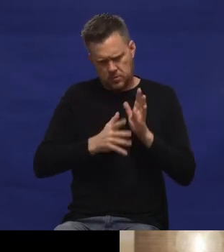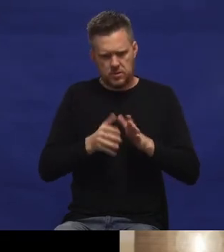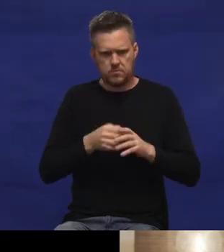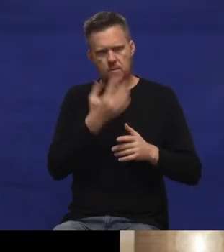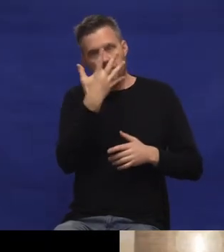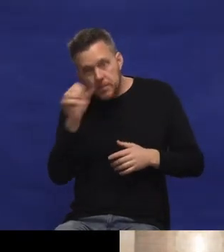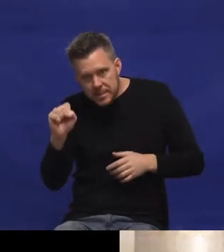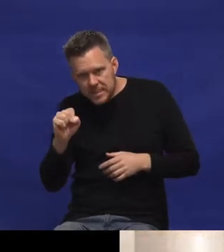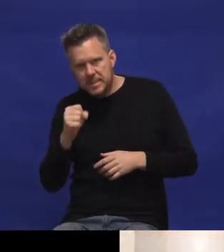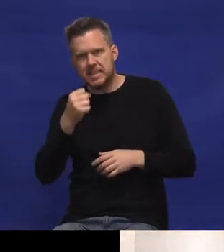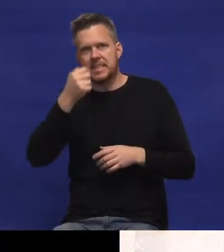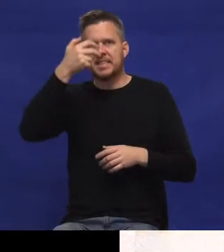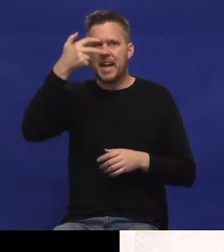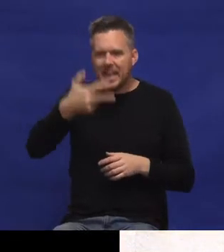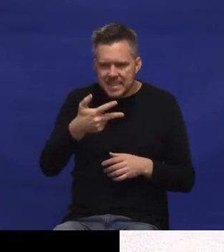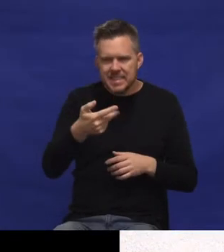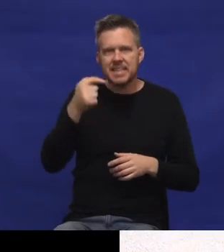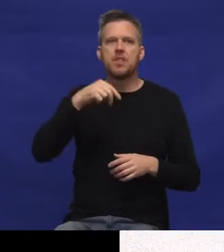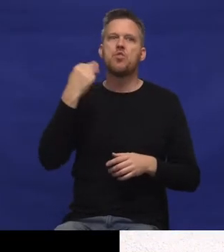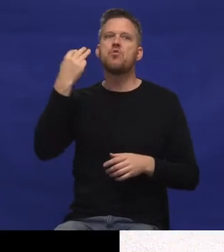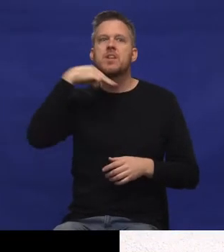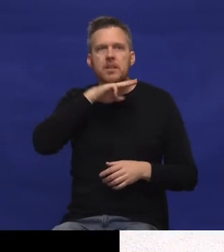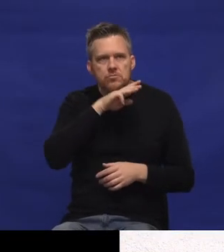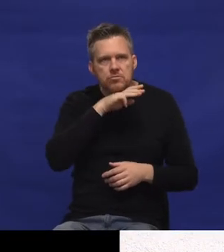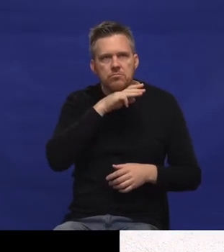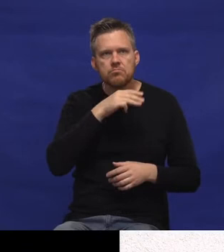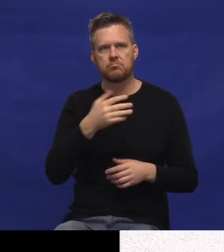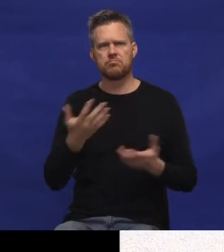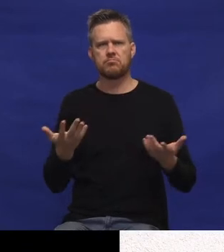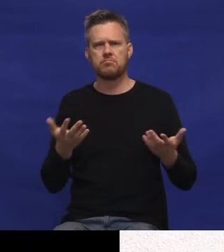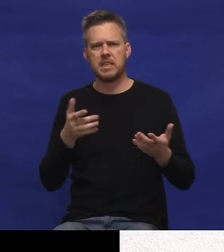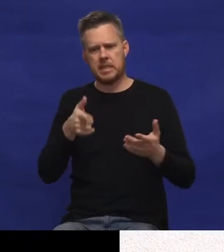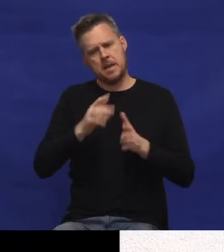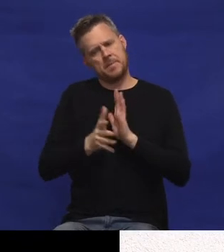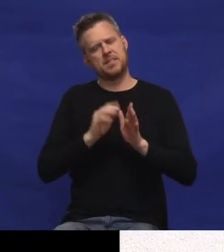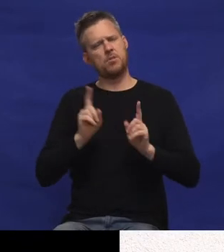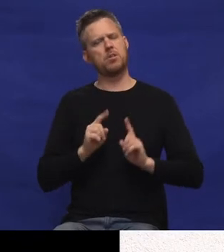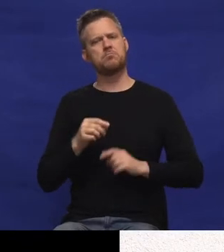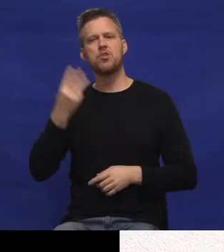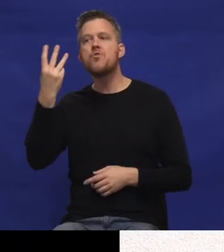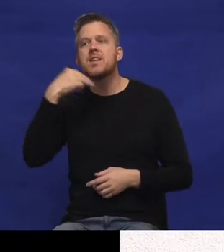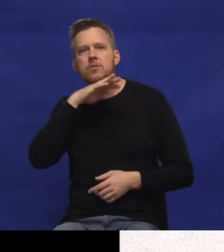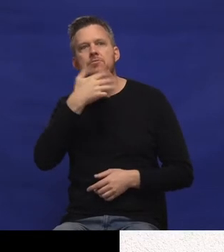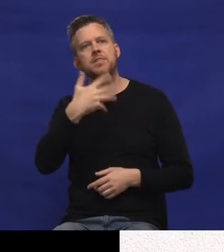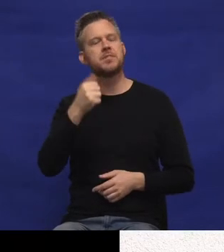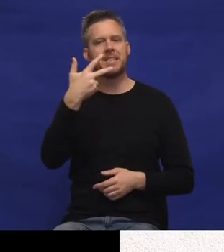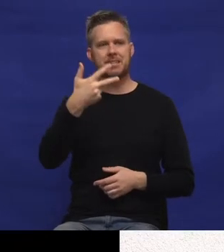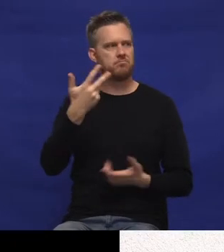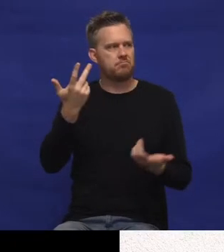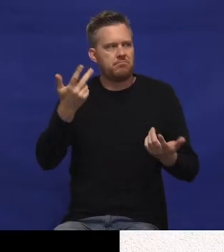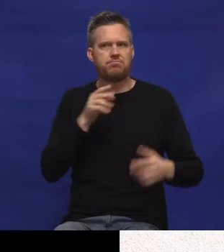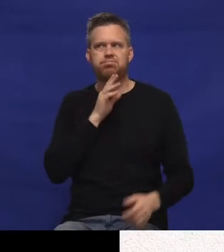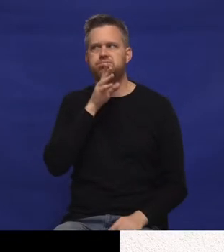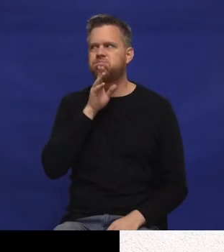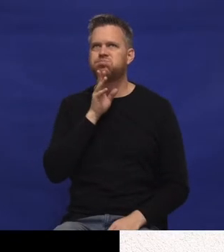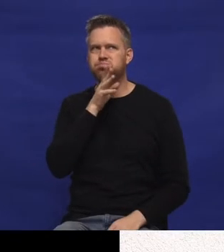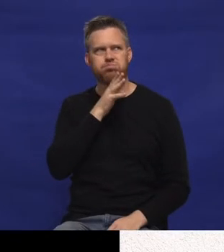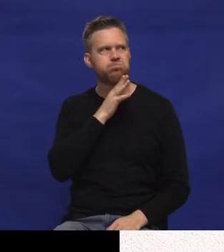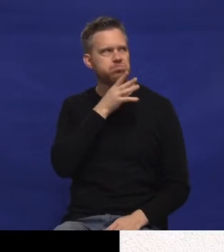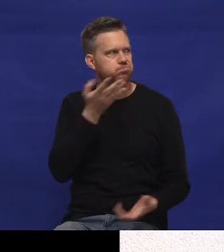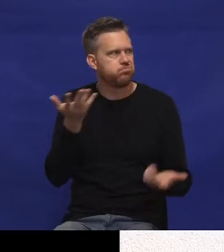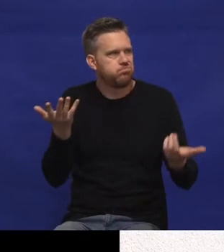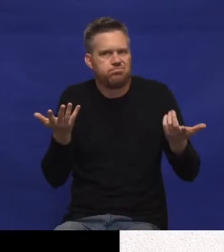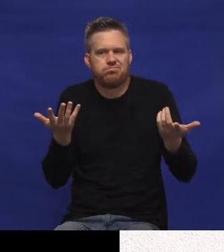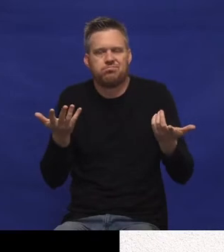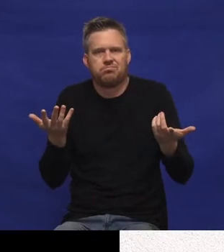300, totaling 358. Do you know the symbolism of that? No, me either. No idea. So what I